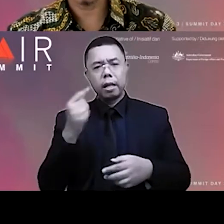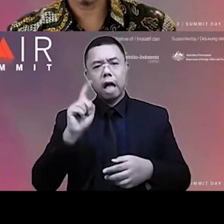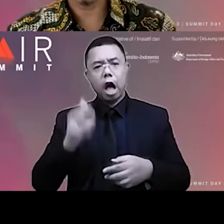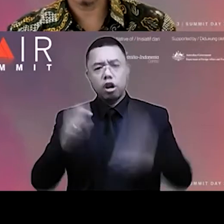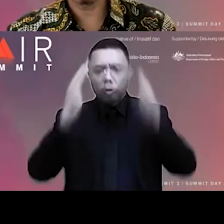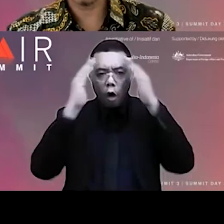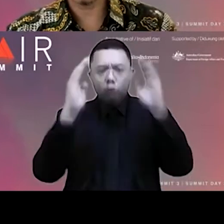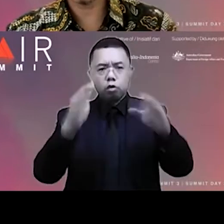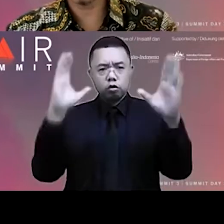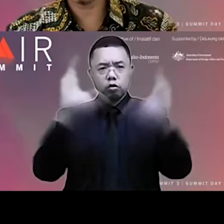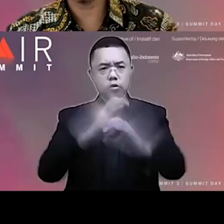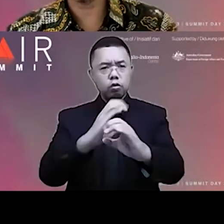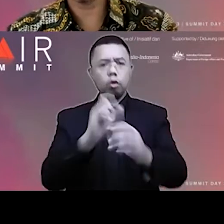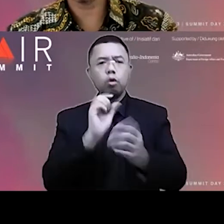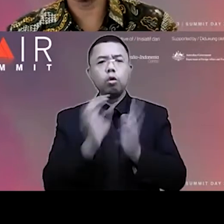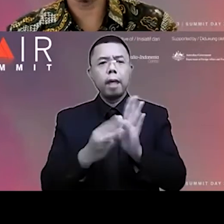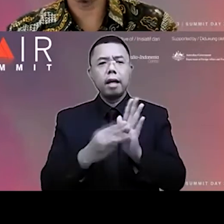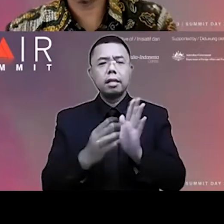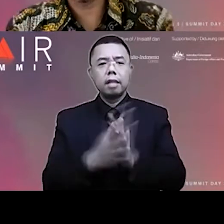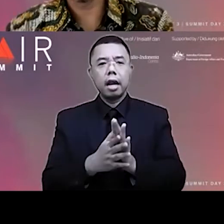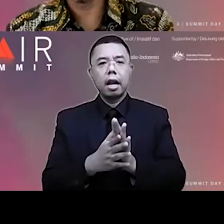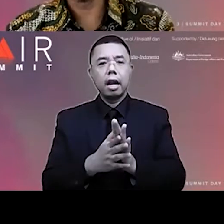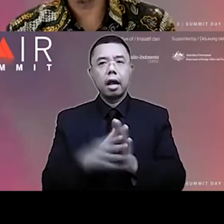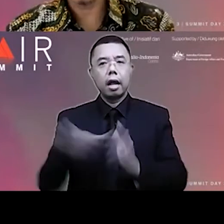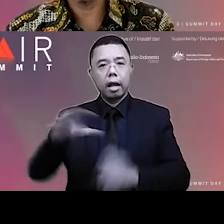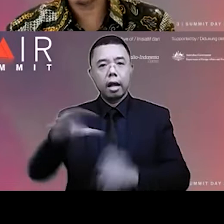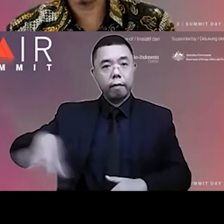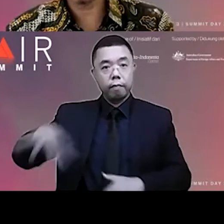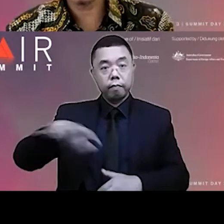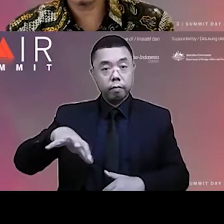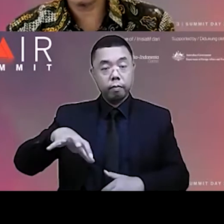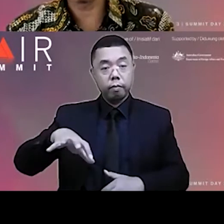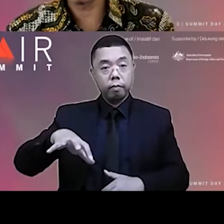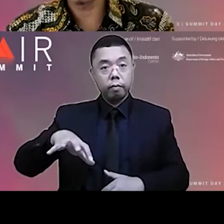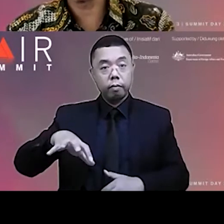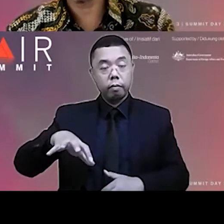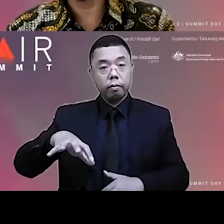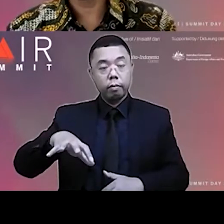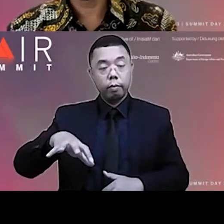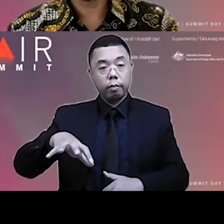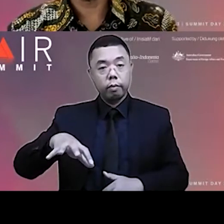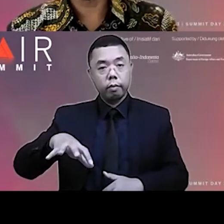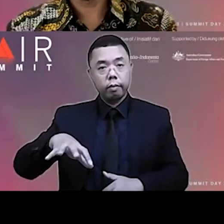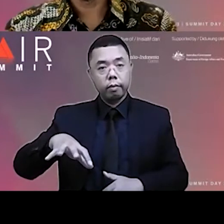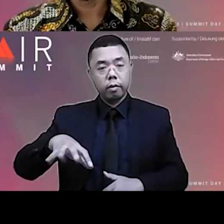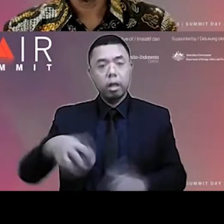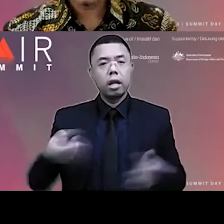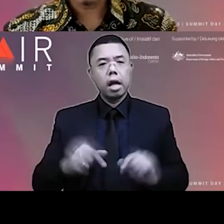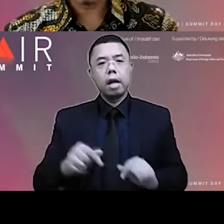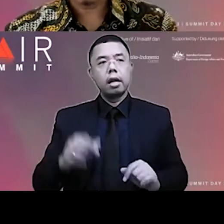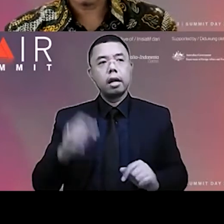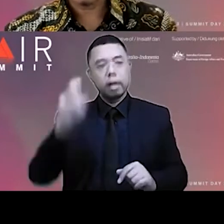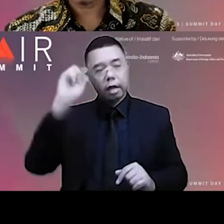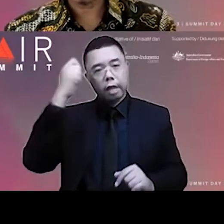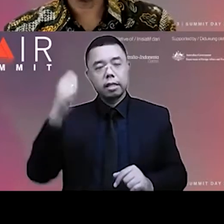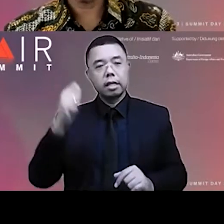like a very general policy with like one size fits all, it would not work. And it